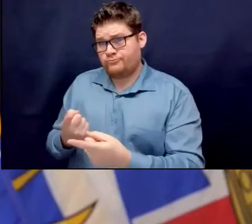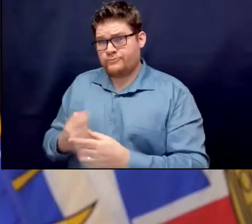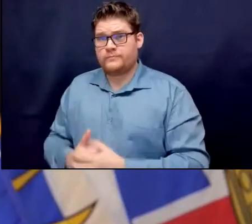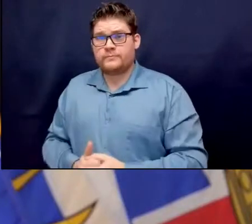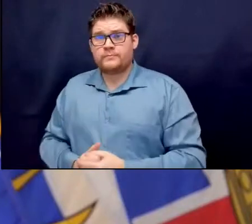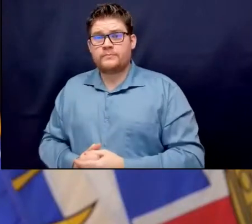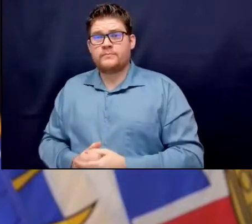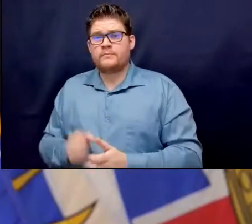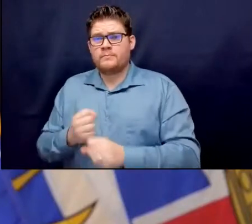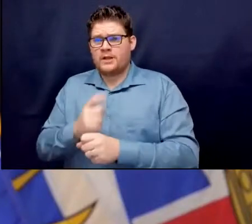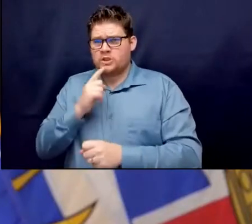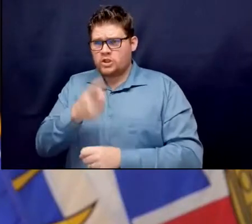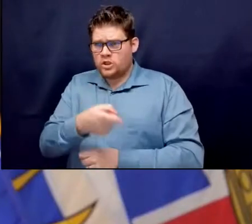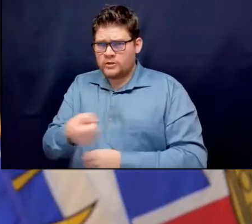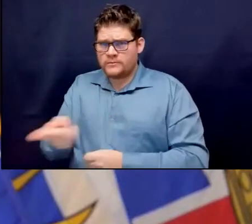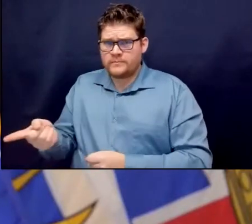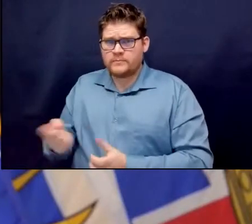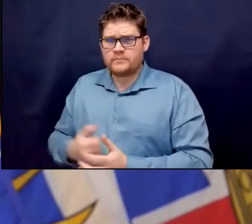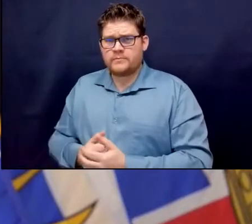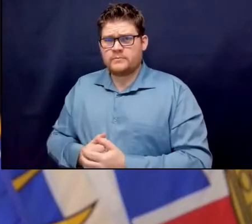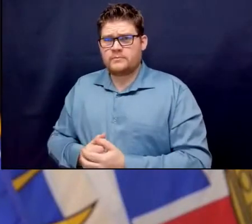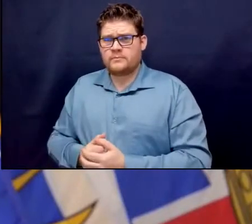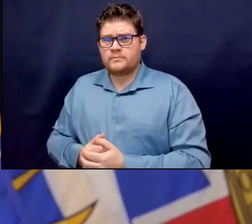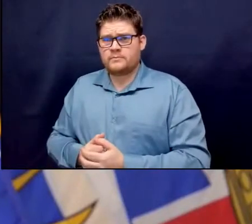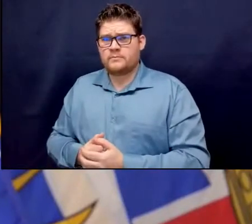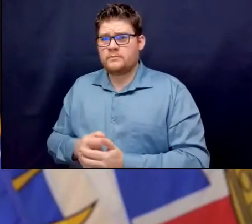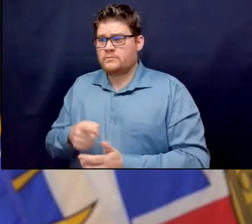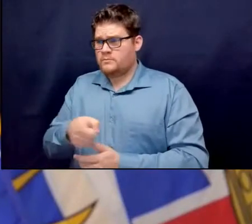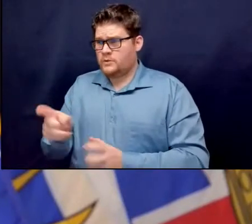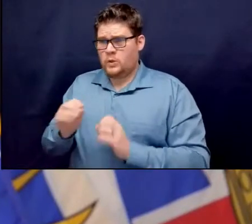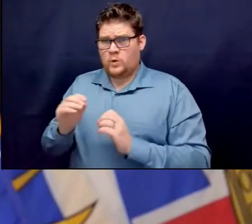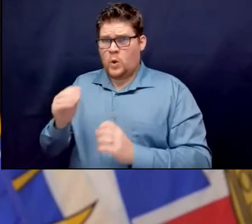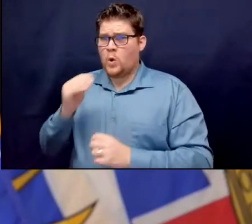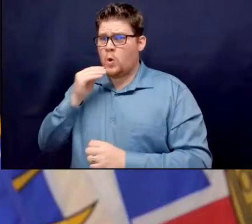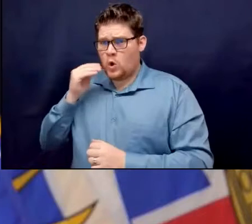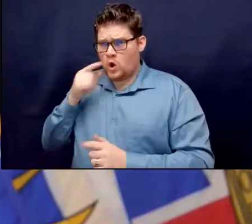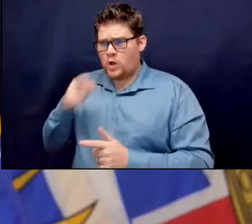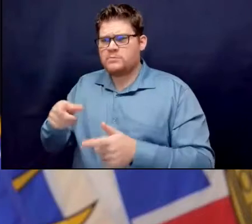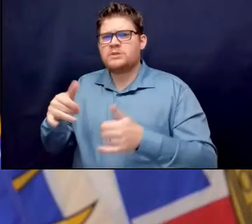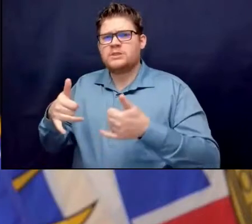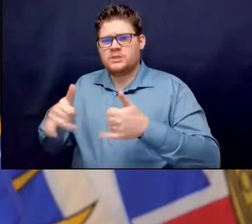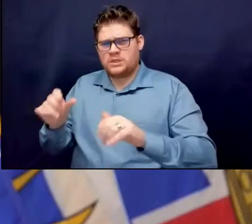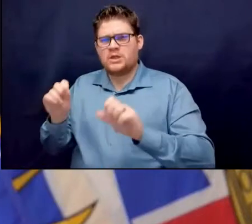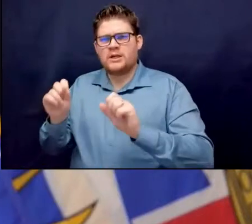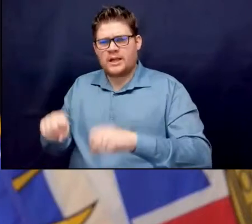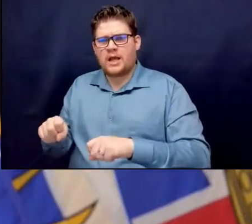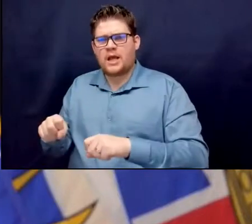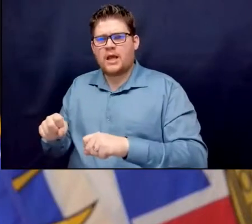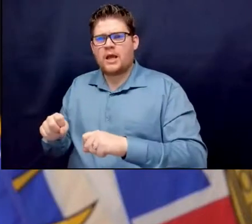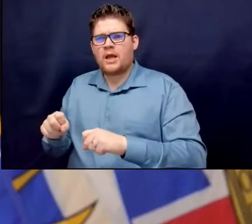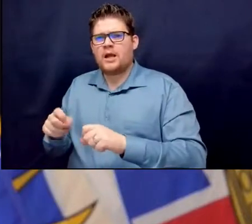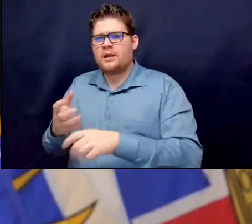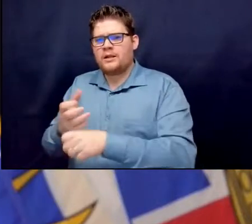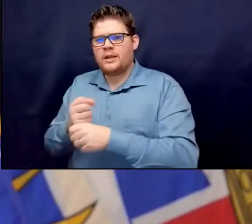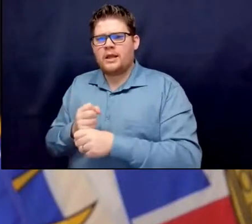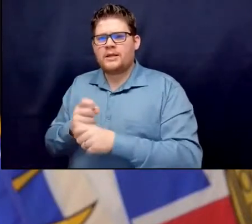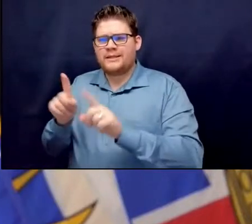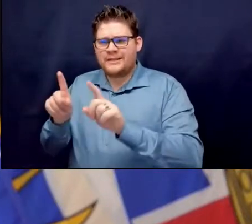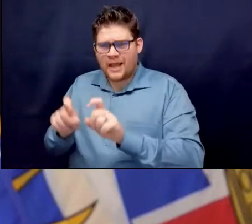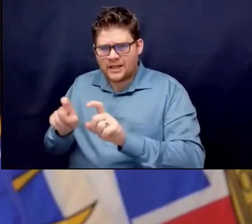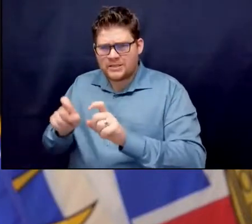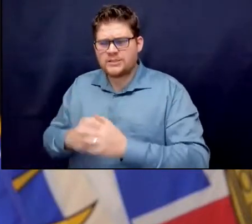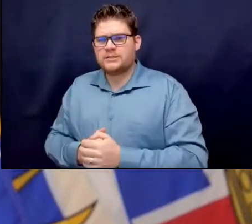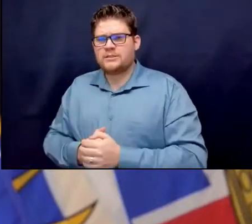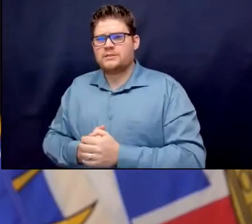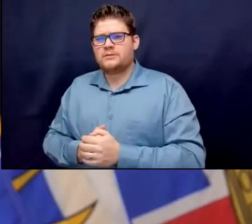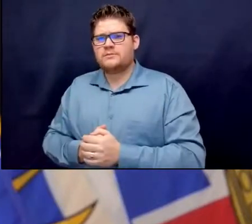making sure that we have resources in place for people who are homeless for testing. That's something we started very early on in